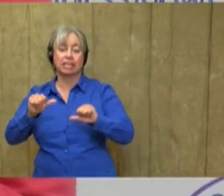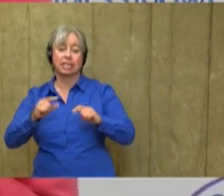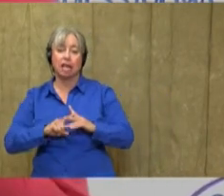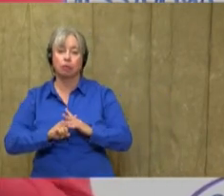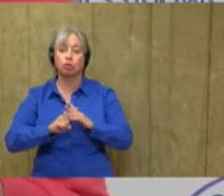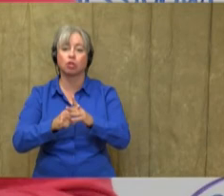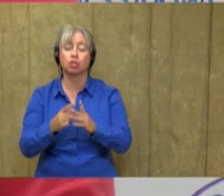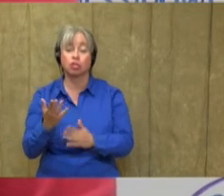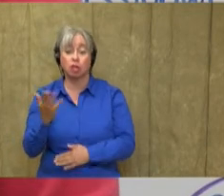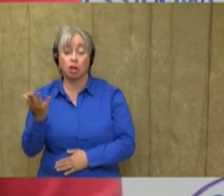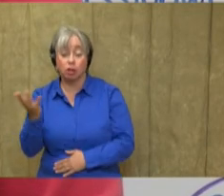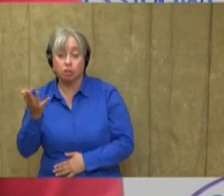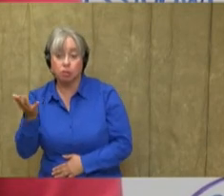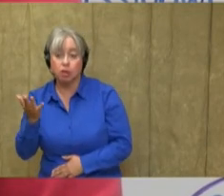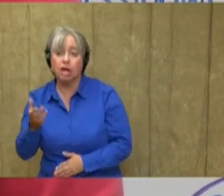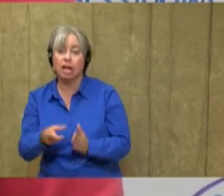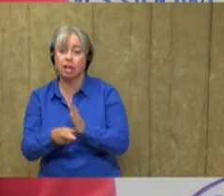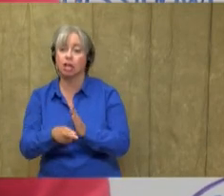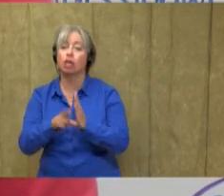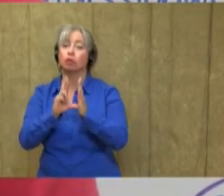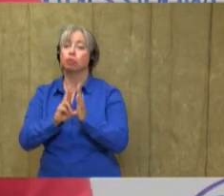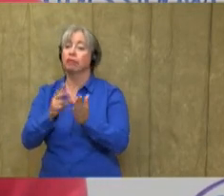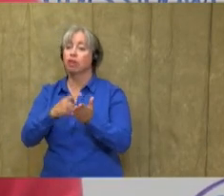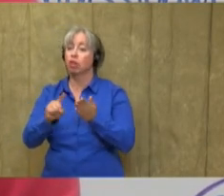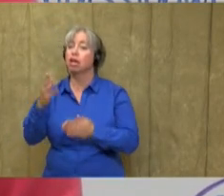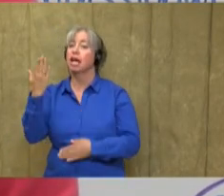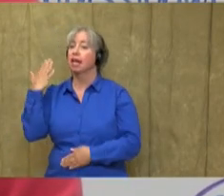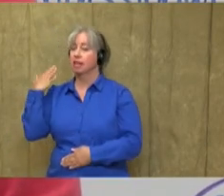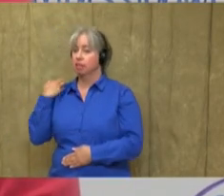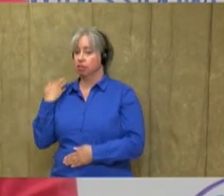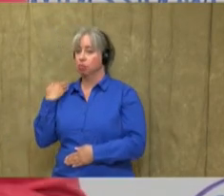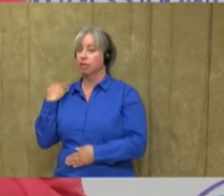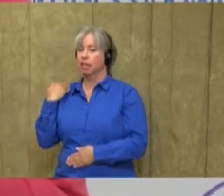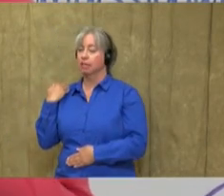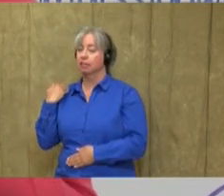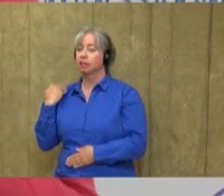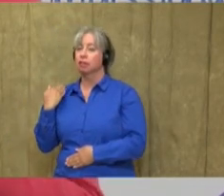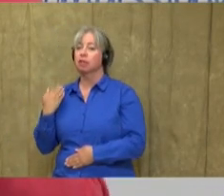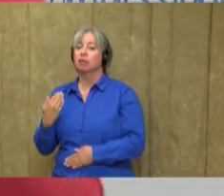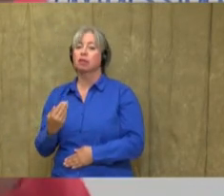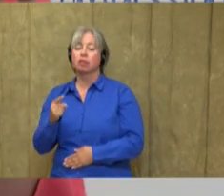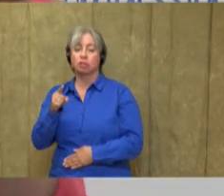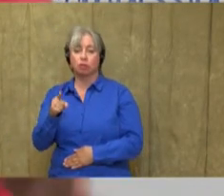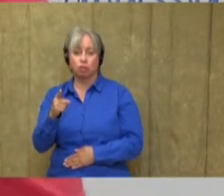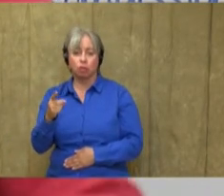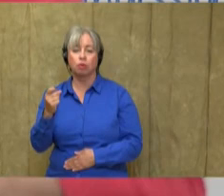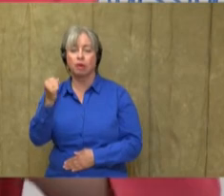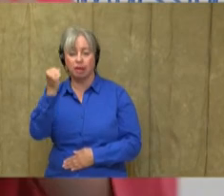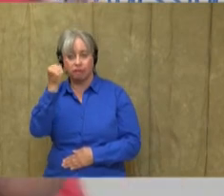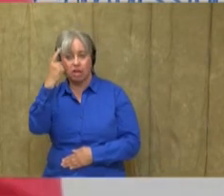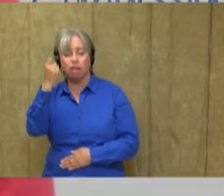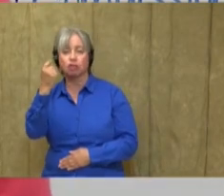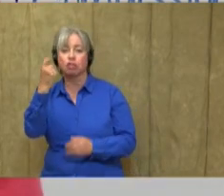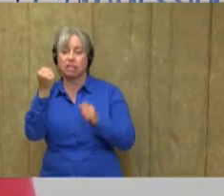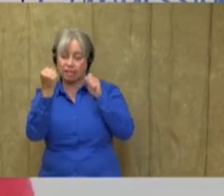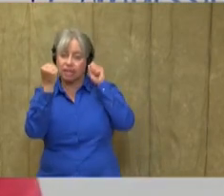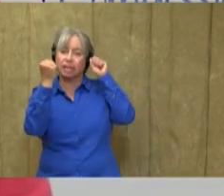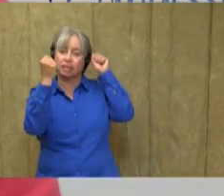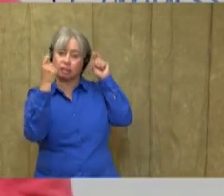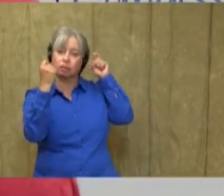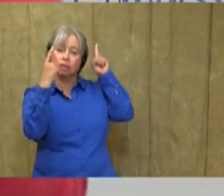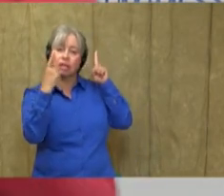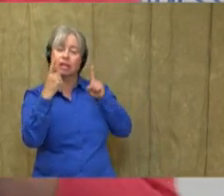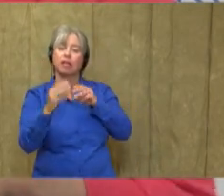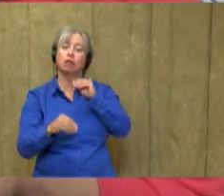start out by reviewing some of the things that we talked about on the last episode so that you have a good foundation and we can move